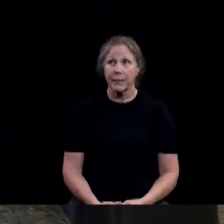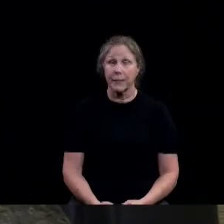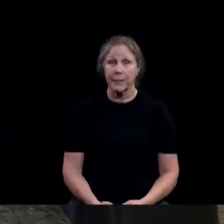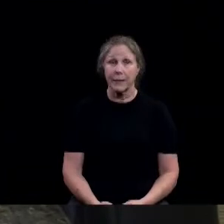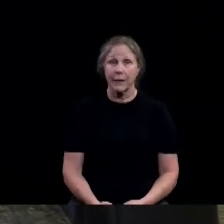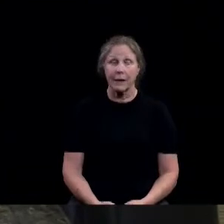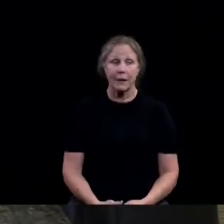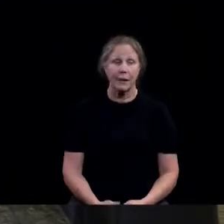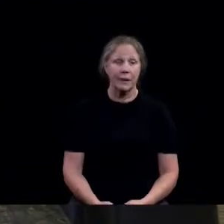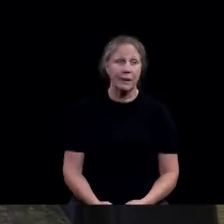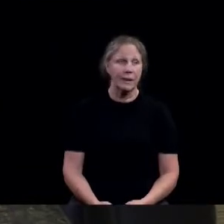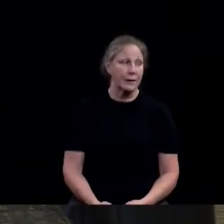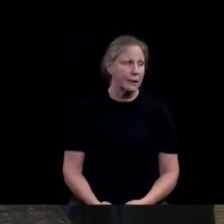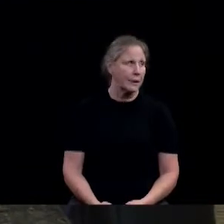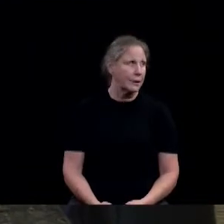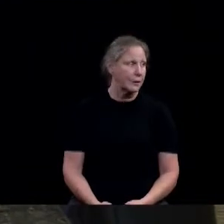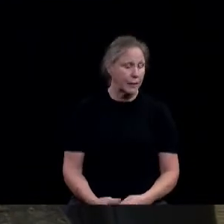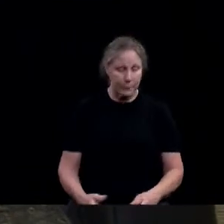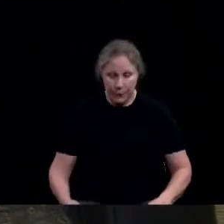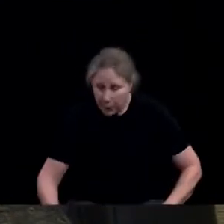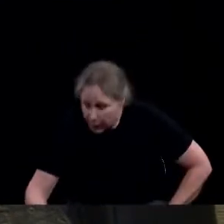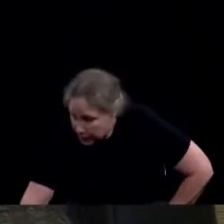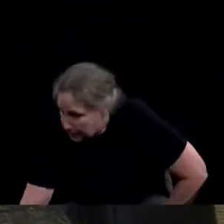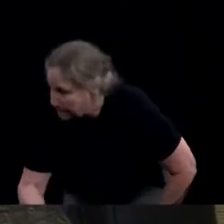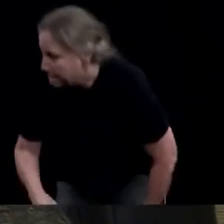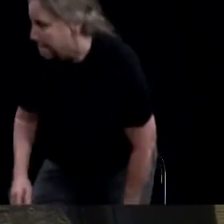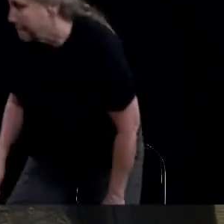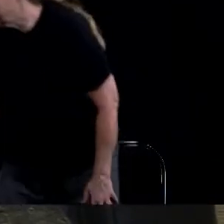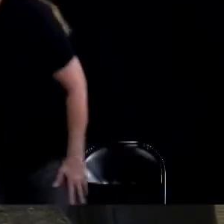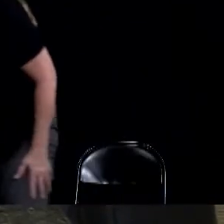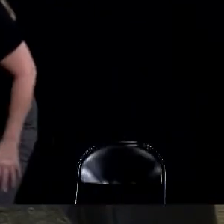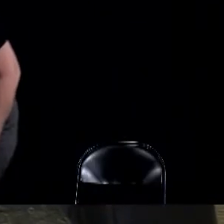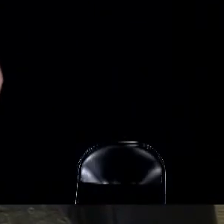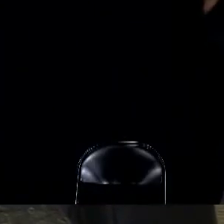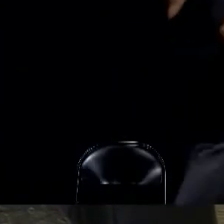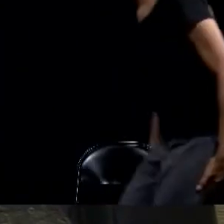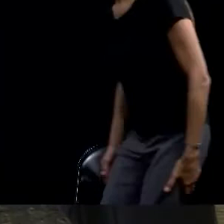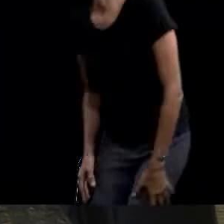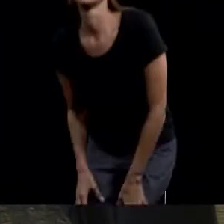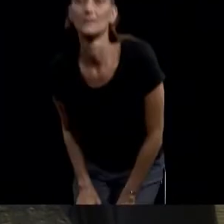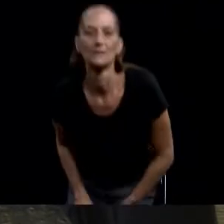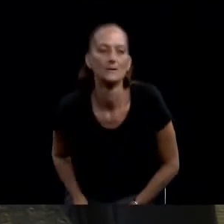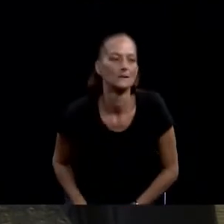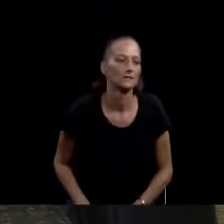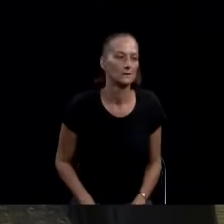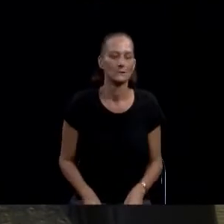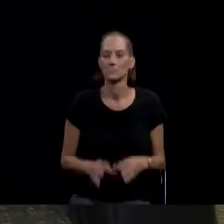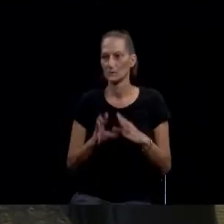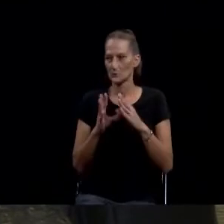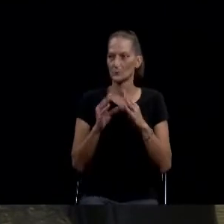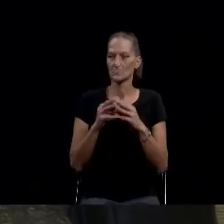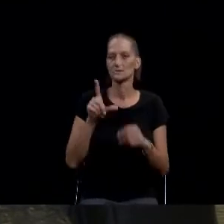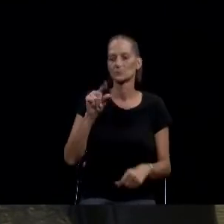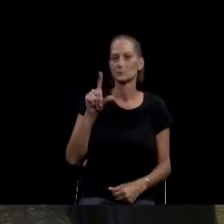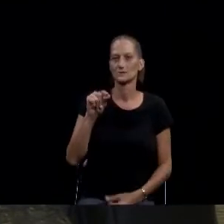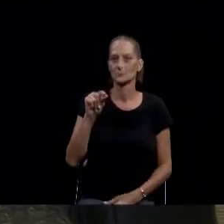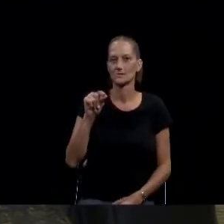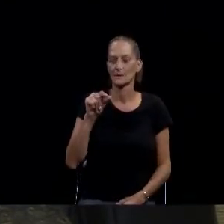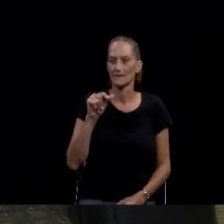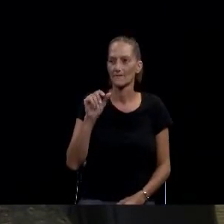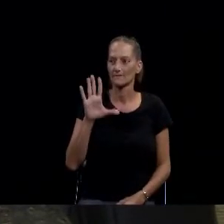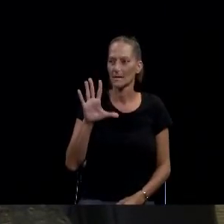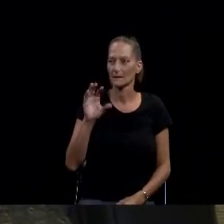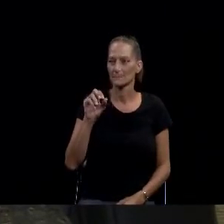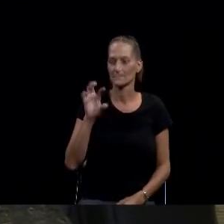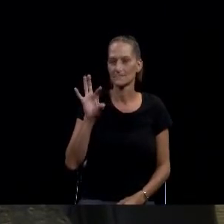All right, our next work session, council members, is 2020-579, and it is in regards to the